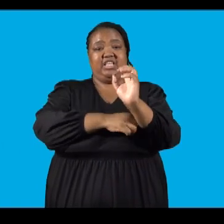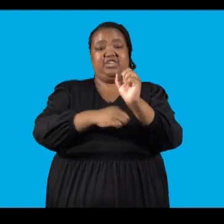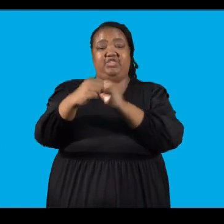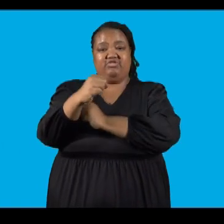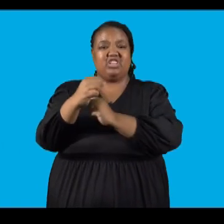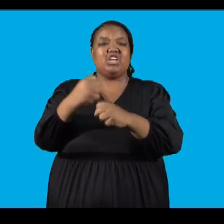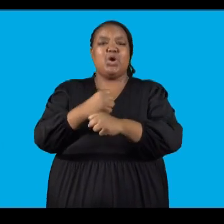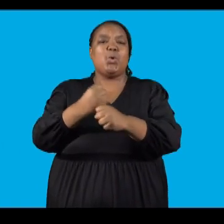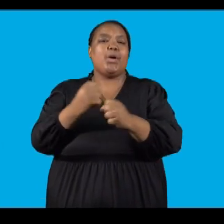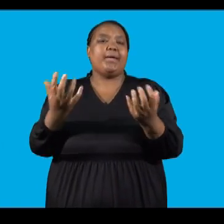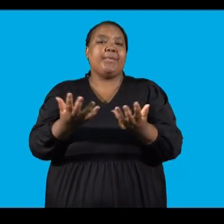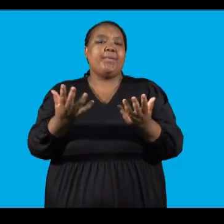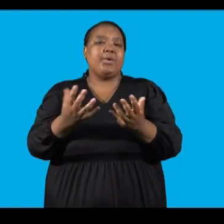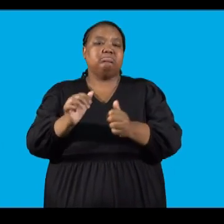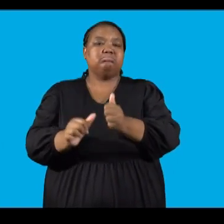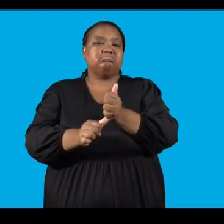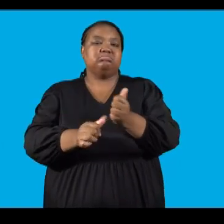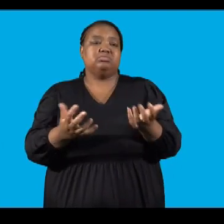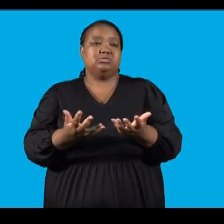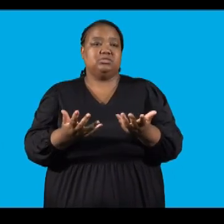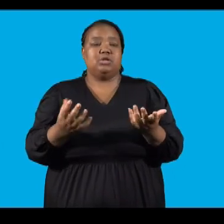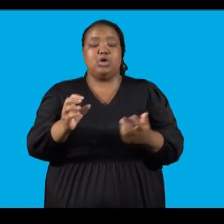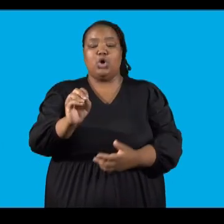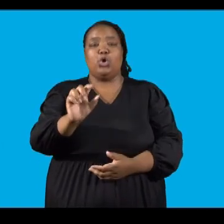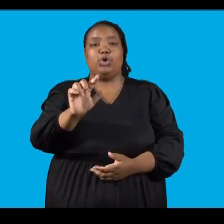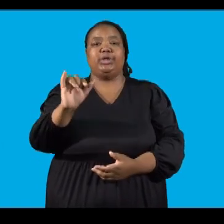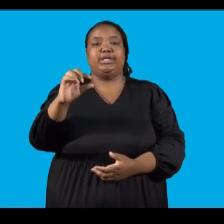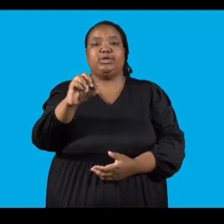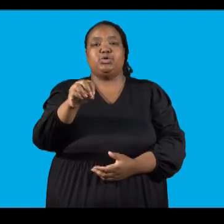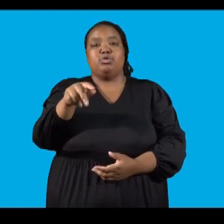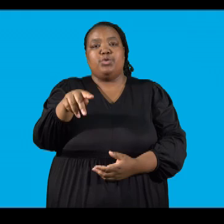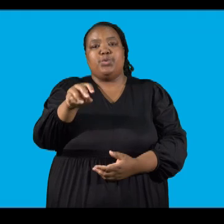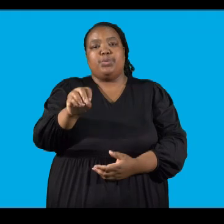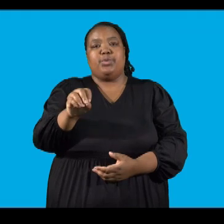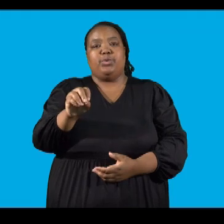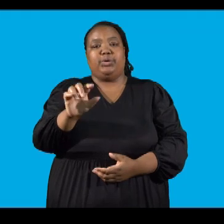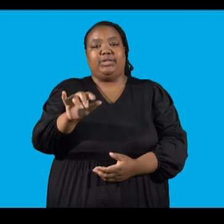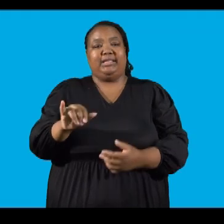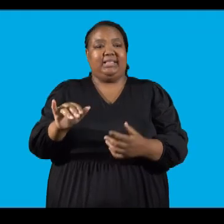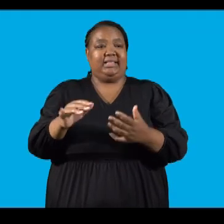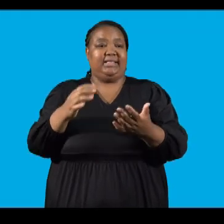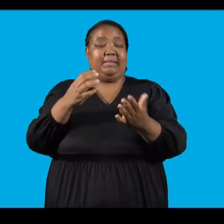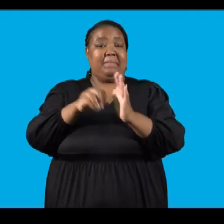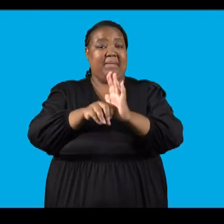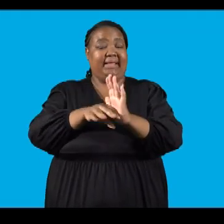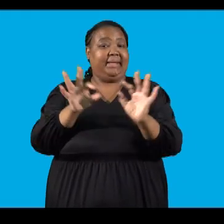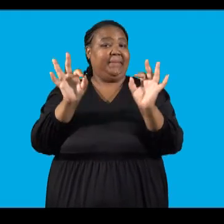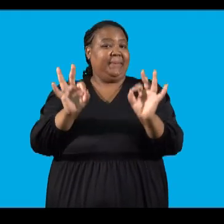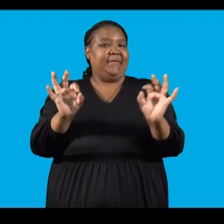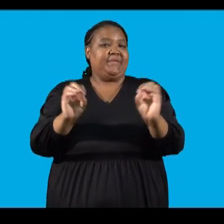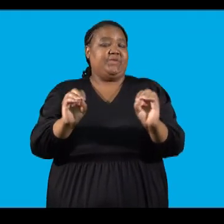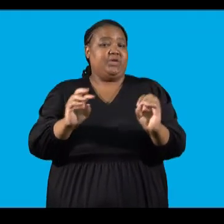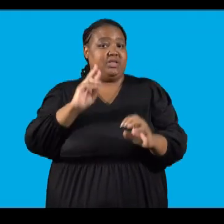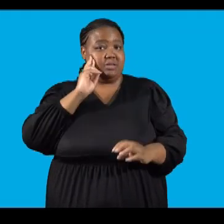Name the market structure under which it operates. It operates in an oligopoly or in an imperfect